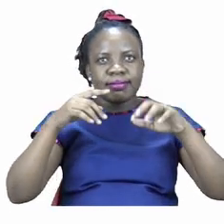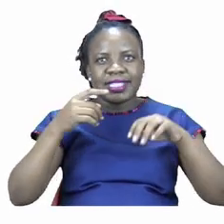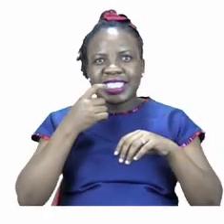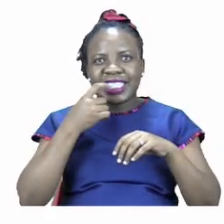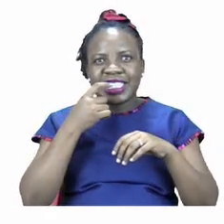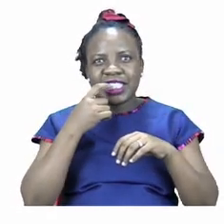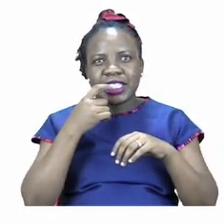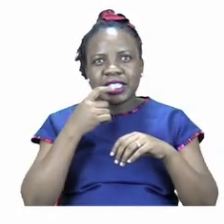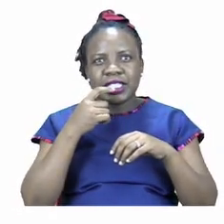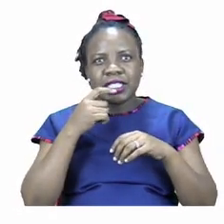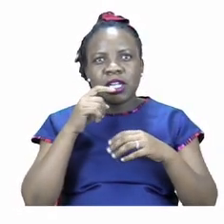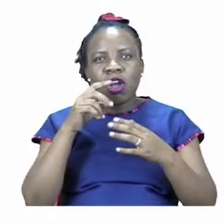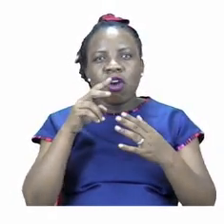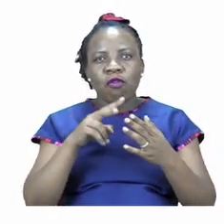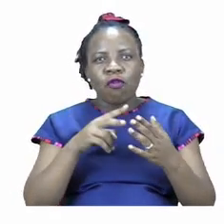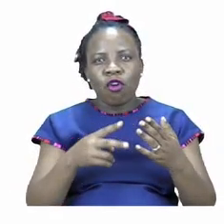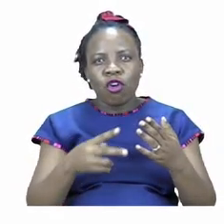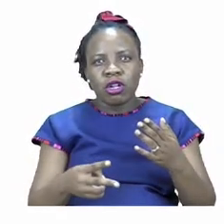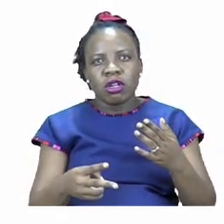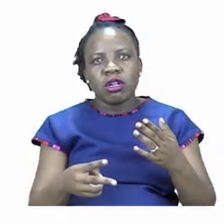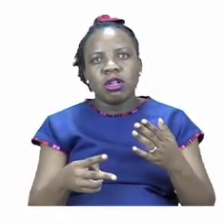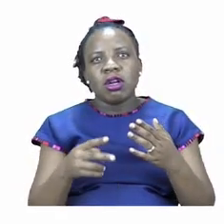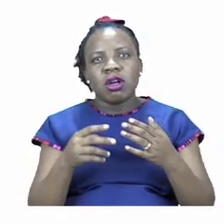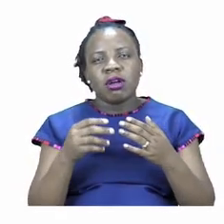fall, flower,